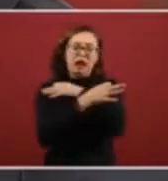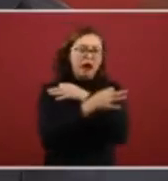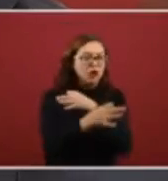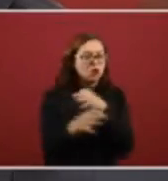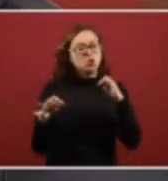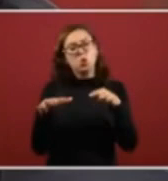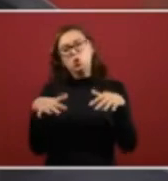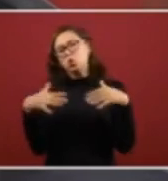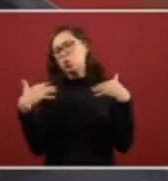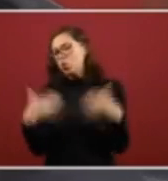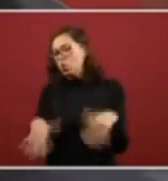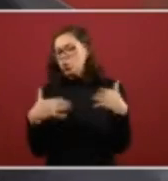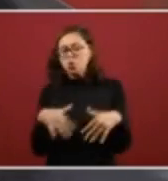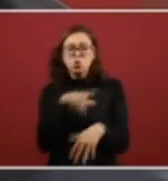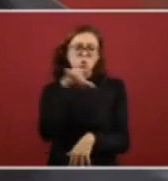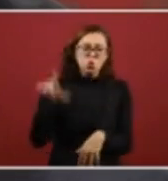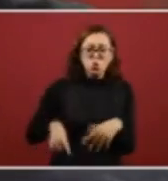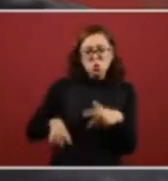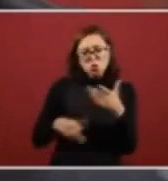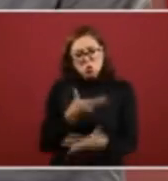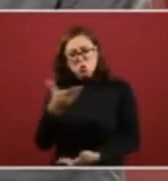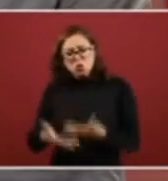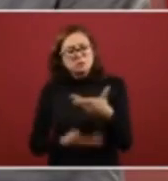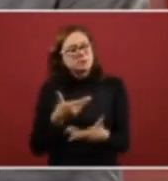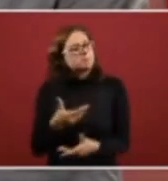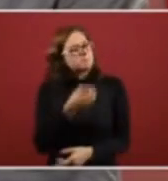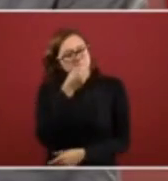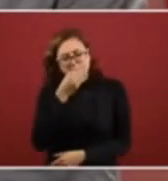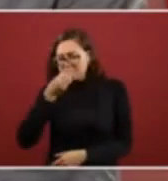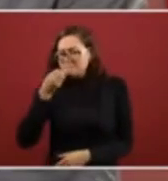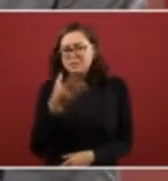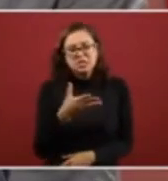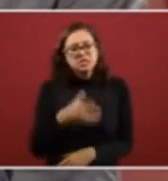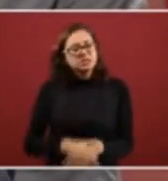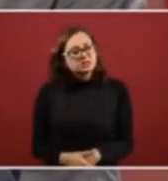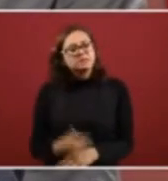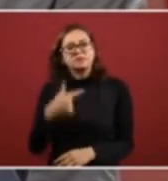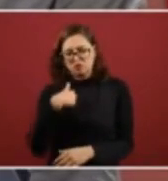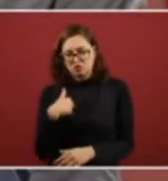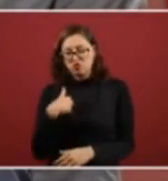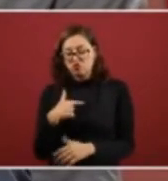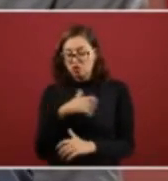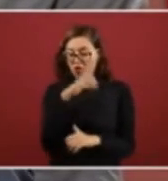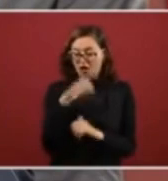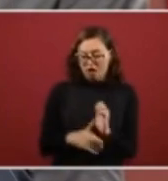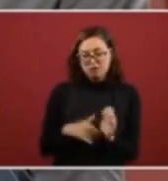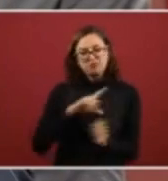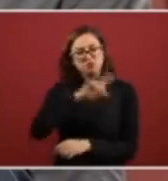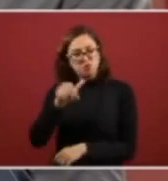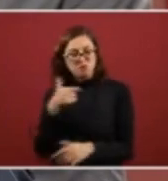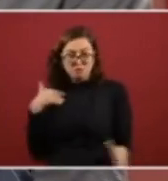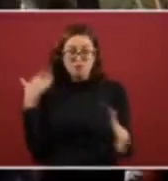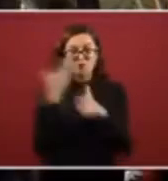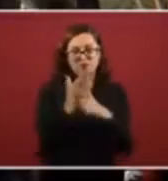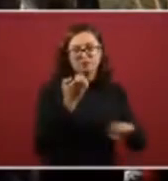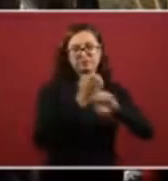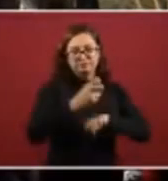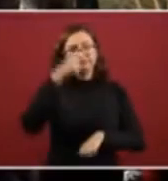3 in the morning, that's extraordinary public service. They went to every door and asked people to leave their homes. And from here, I went